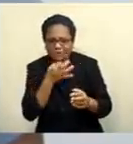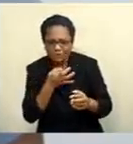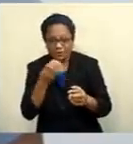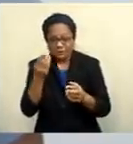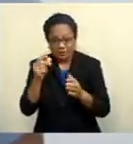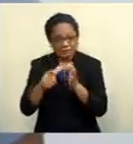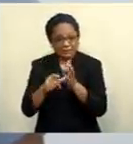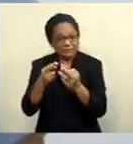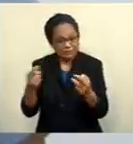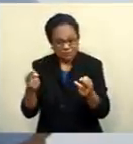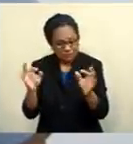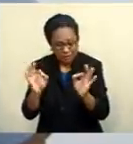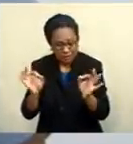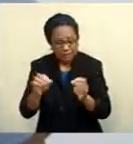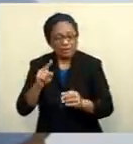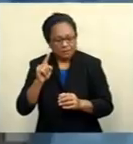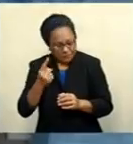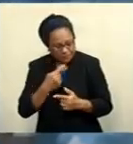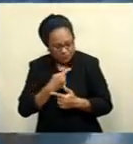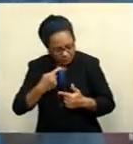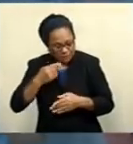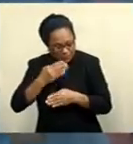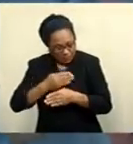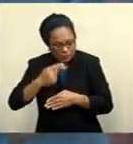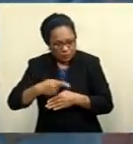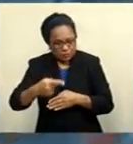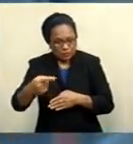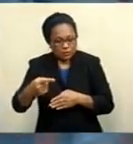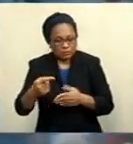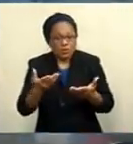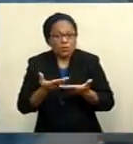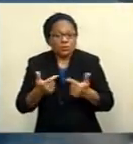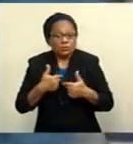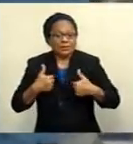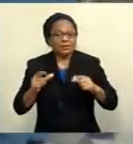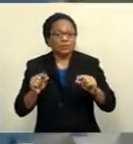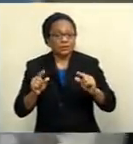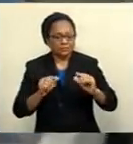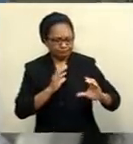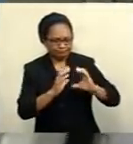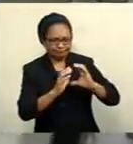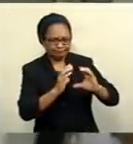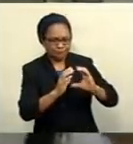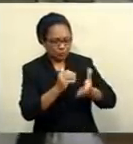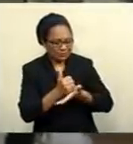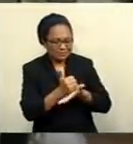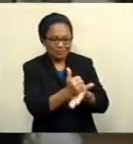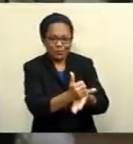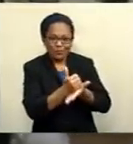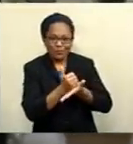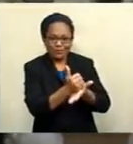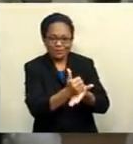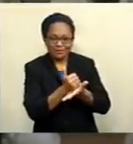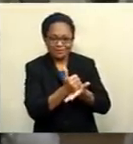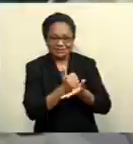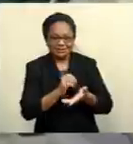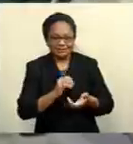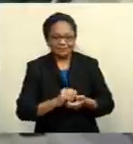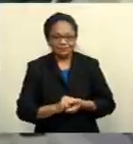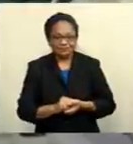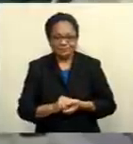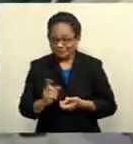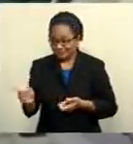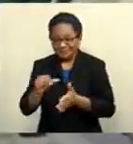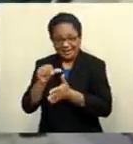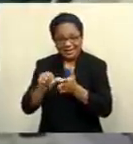we manage. We are able to manage by communicating, by supporting each other. The 53-year-old nurse,